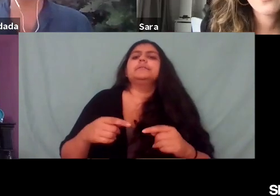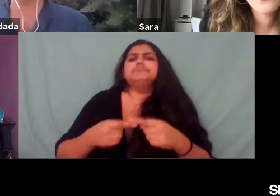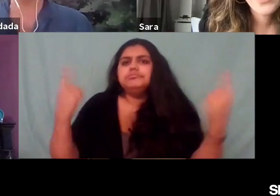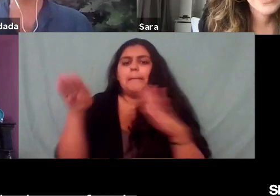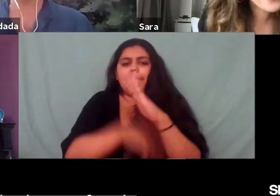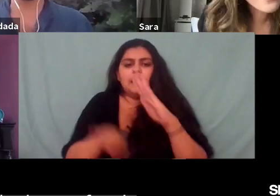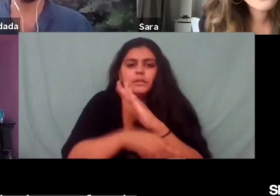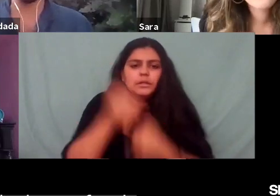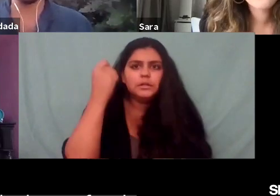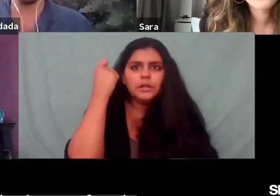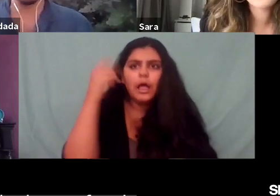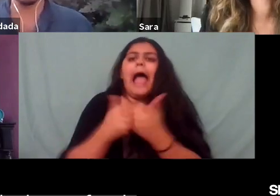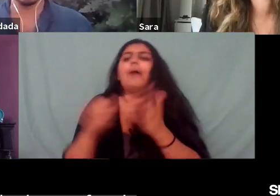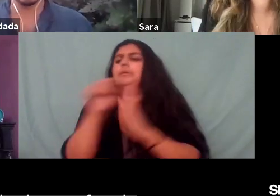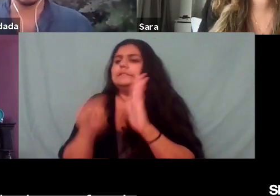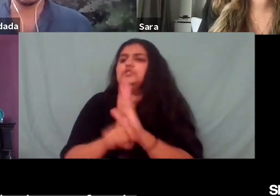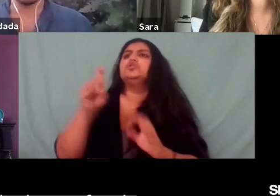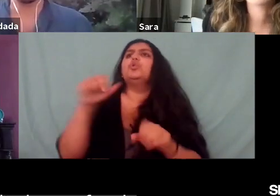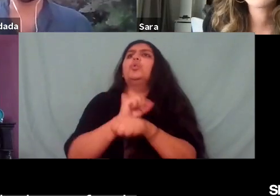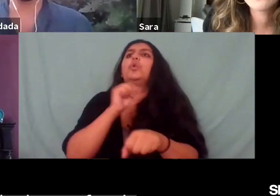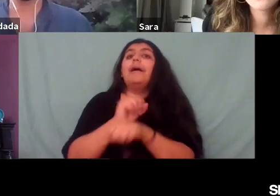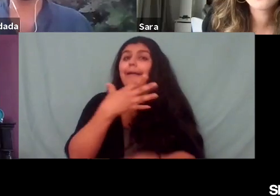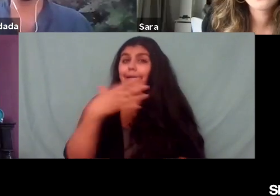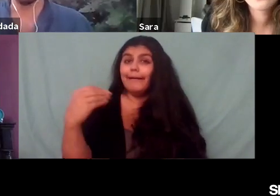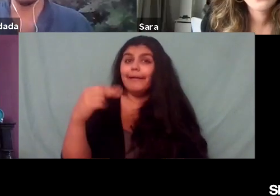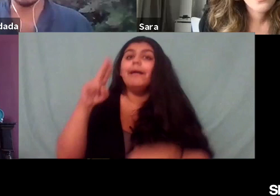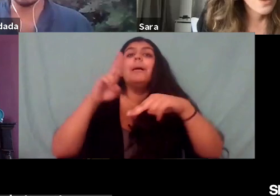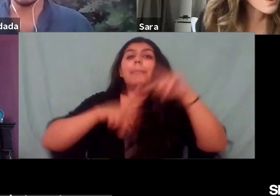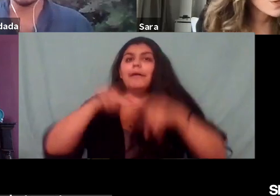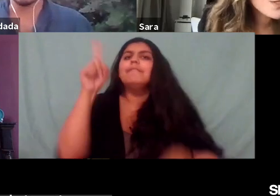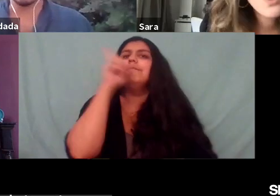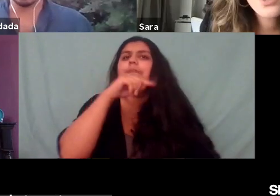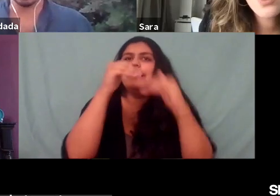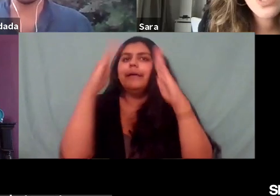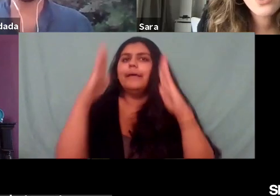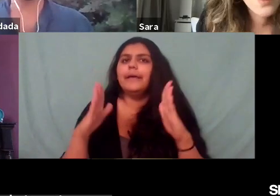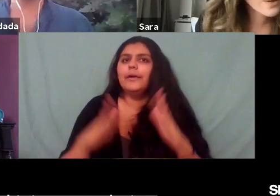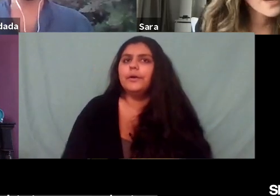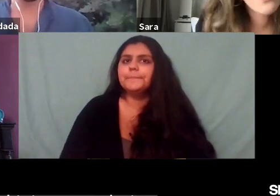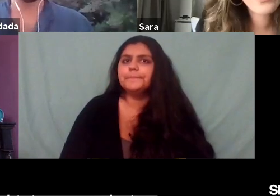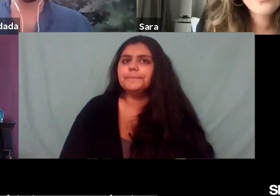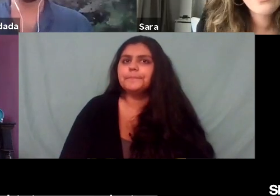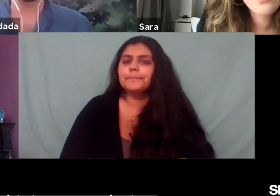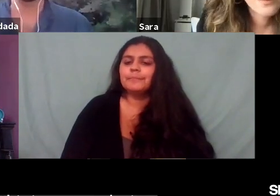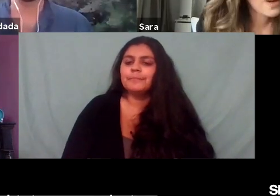works. And they built a house of cards. The dismal situation we are now in, and this